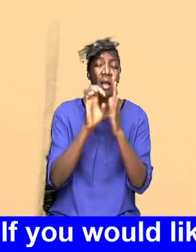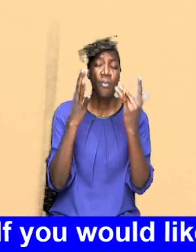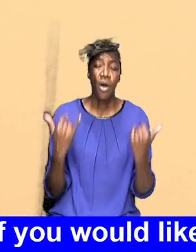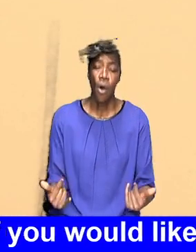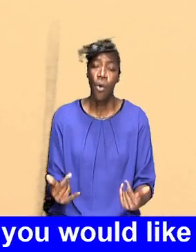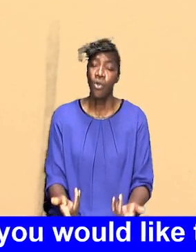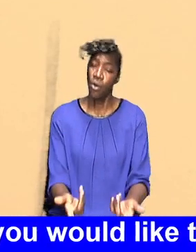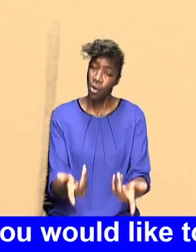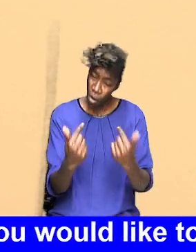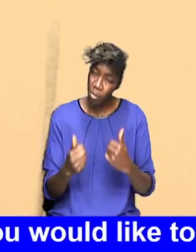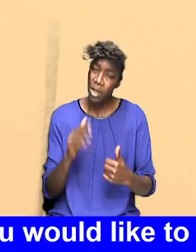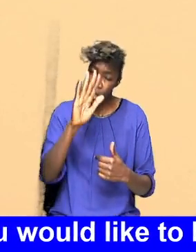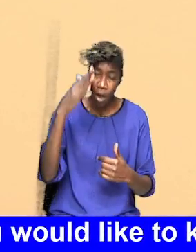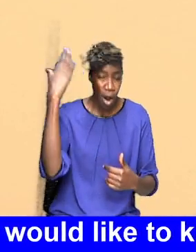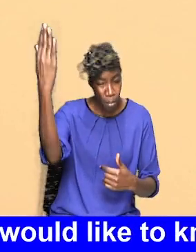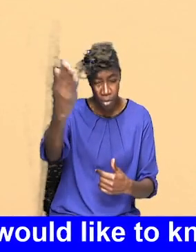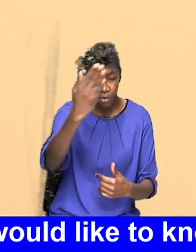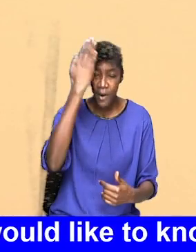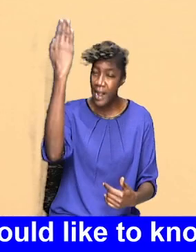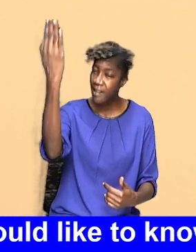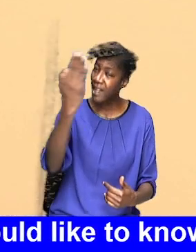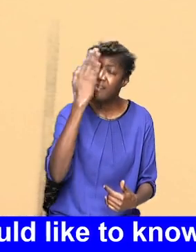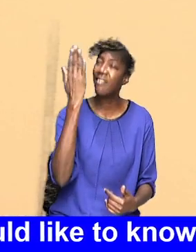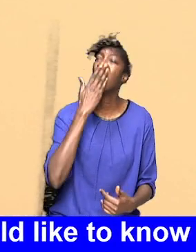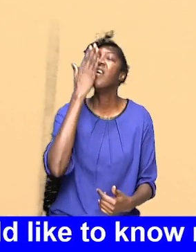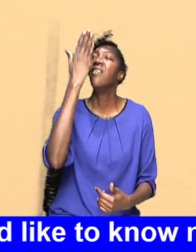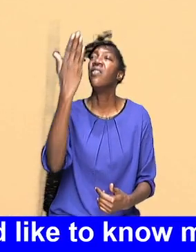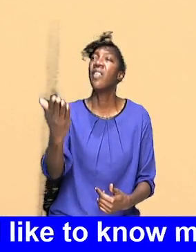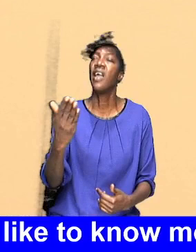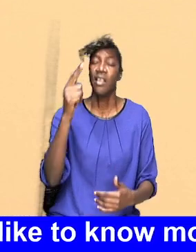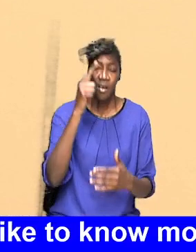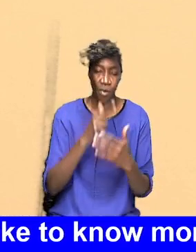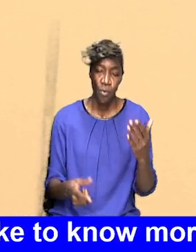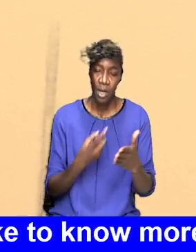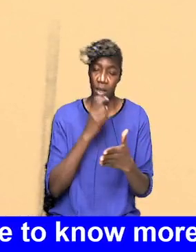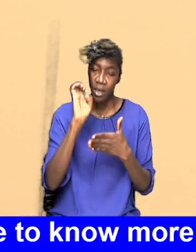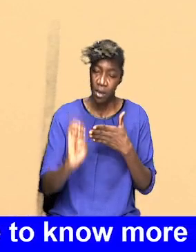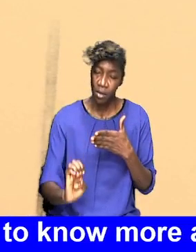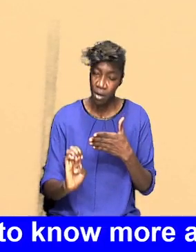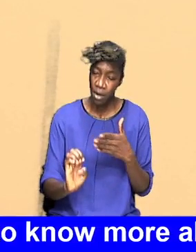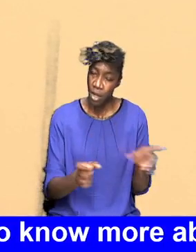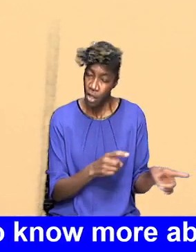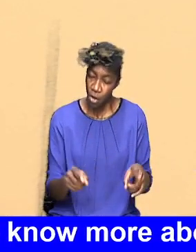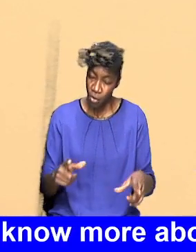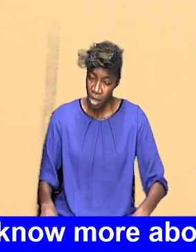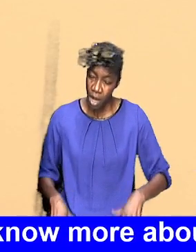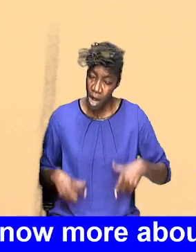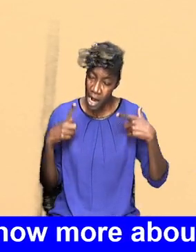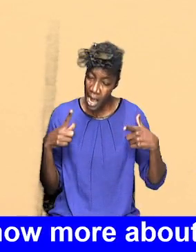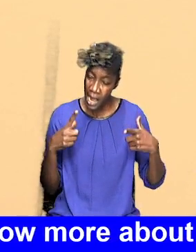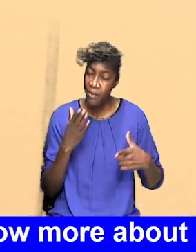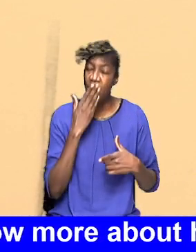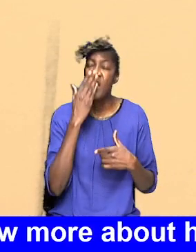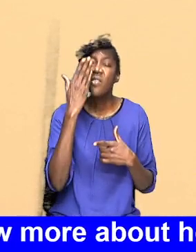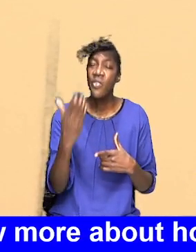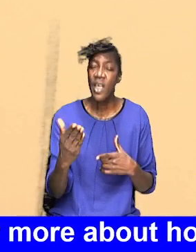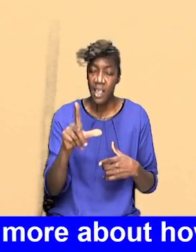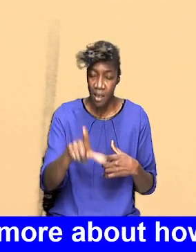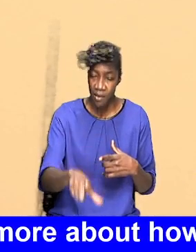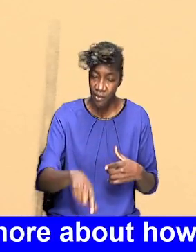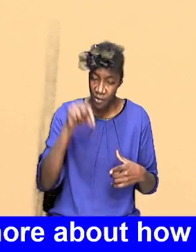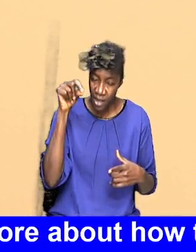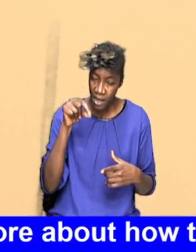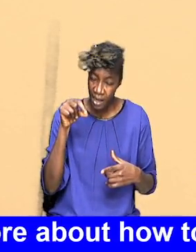get into your presence. We thank you, God, for what you have done and for what you are doing in our lives. We thank you, Lord, that you find it